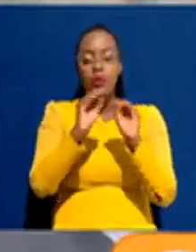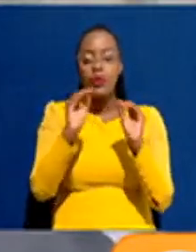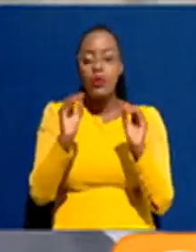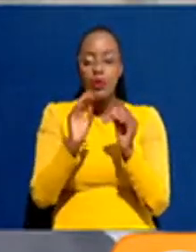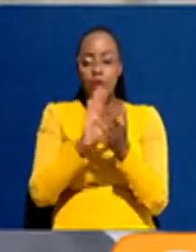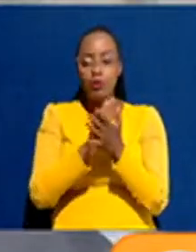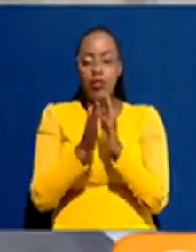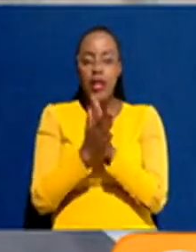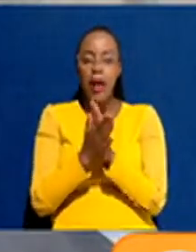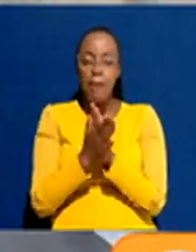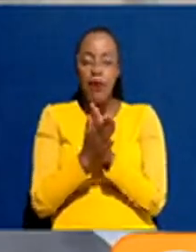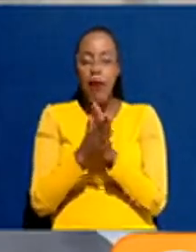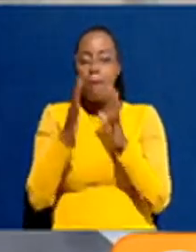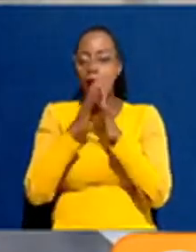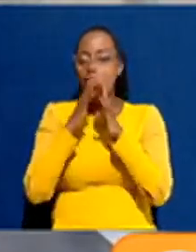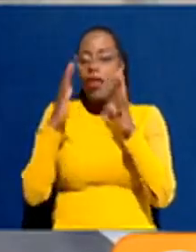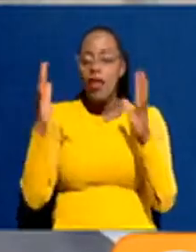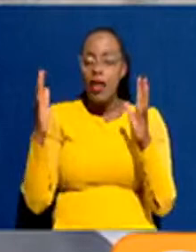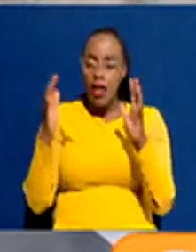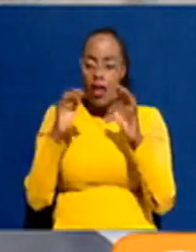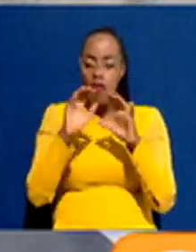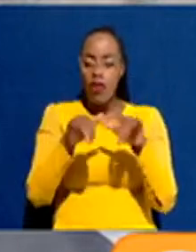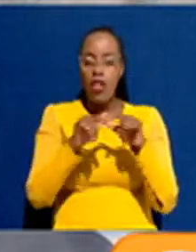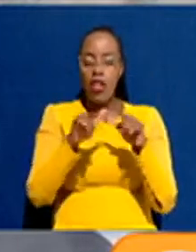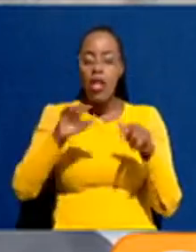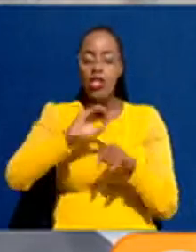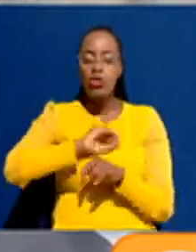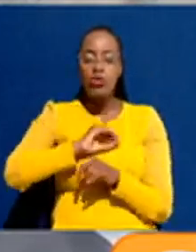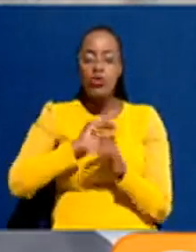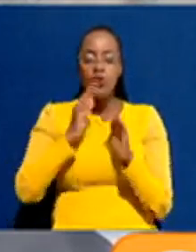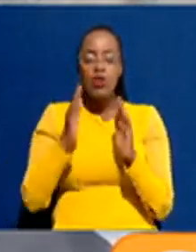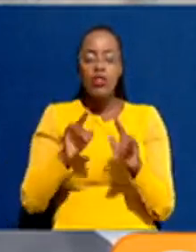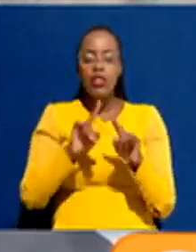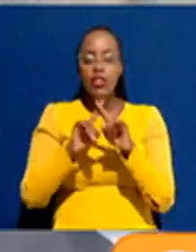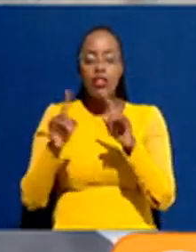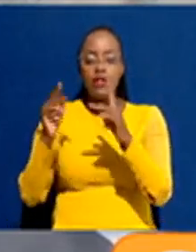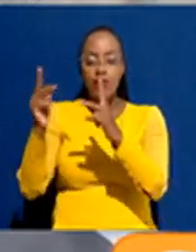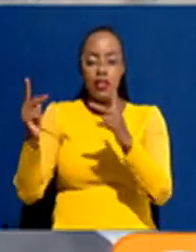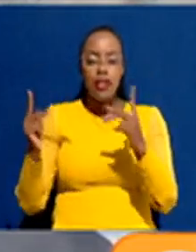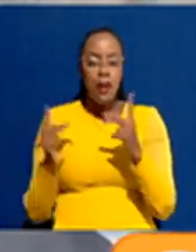become bigger landowners in various parts.